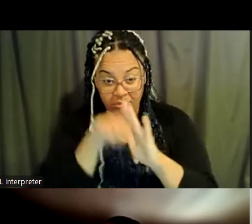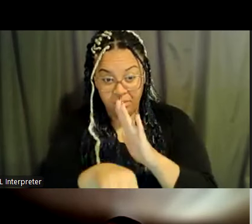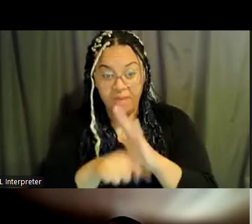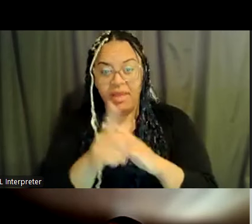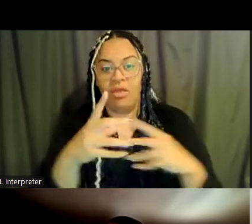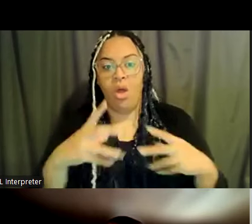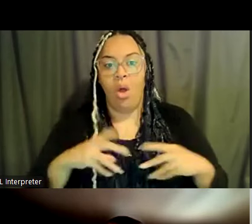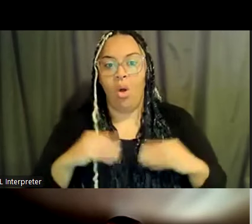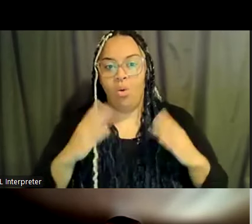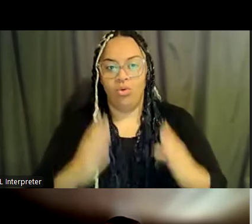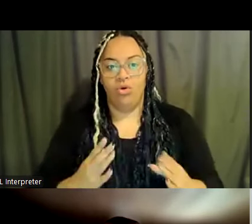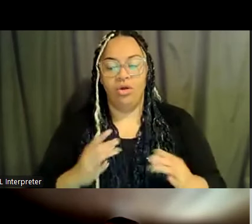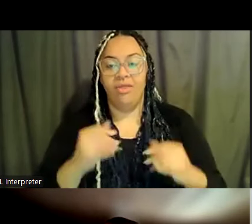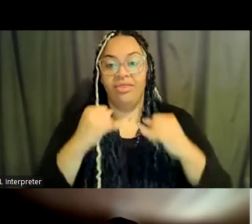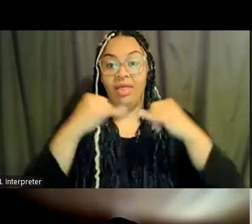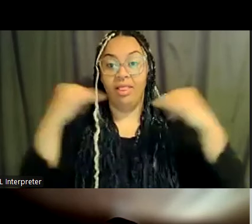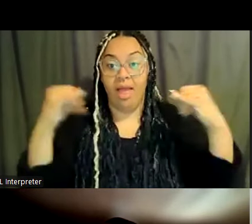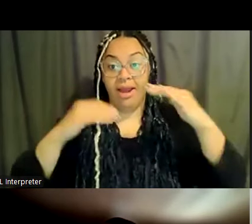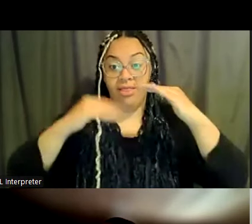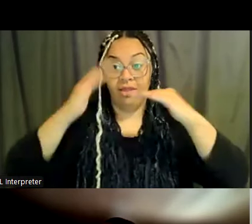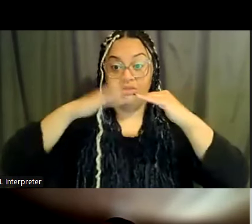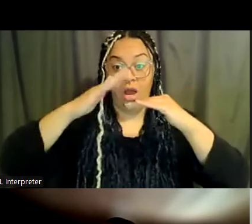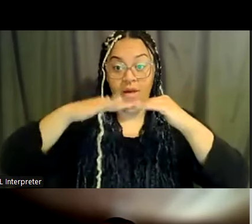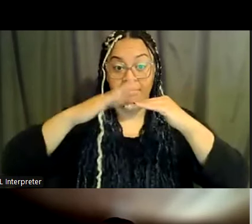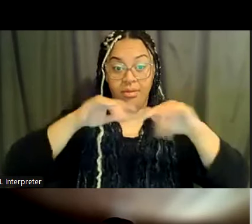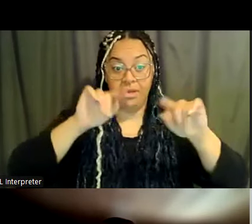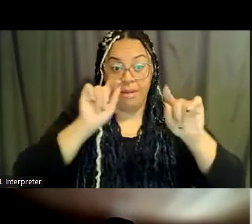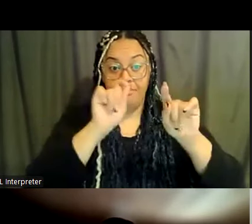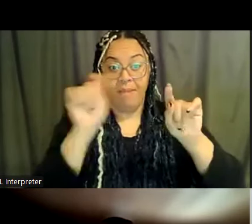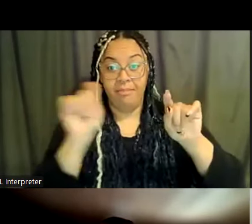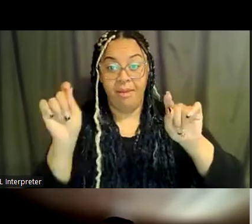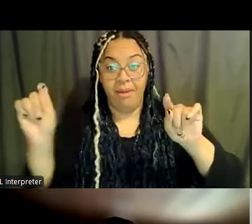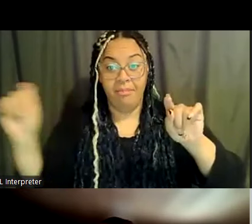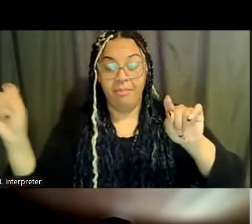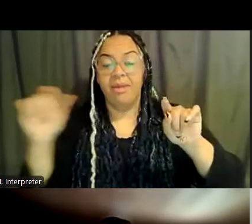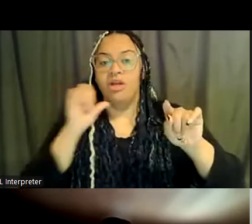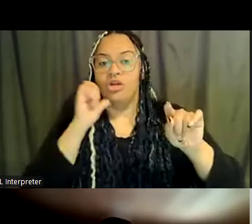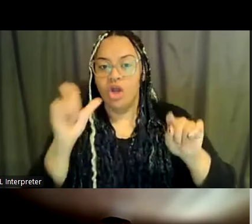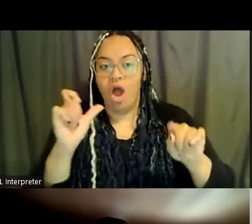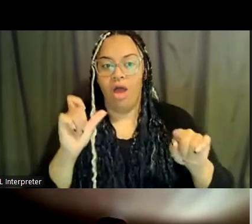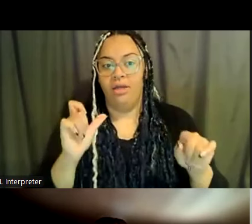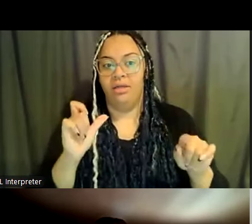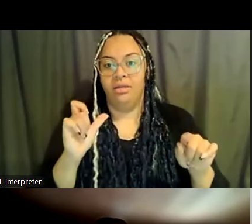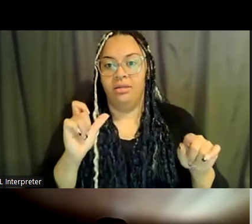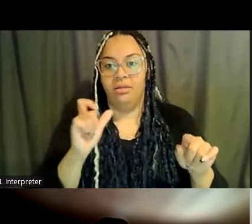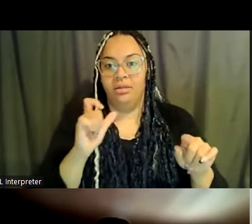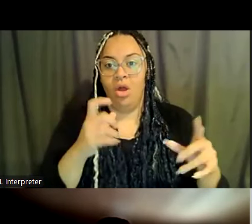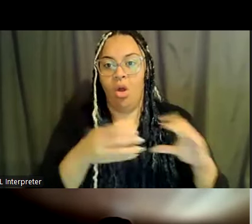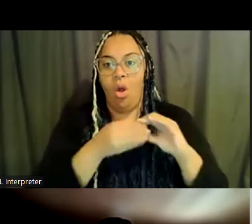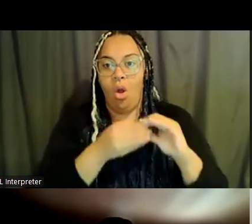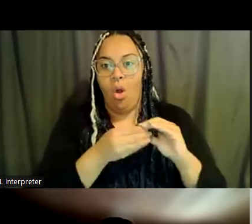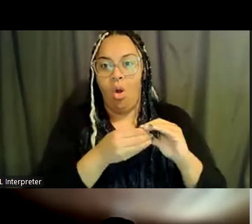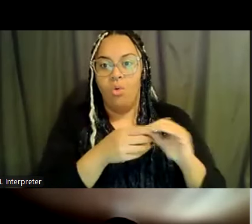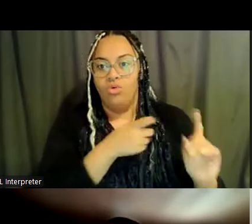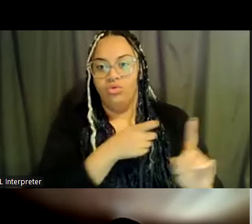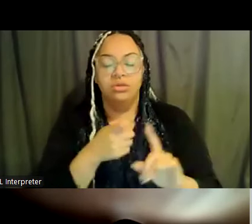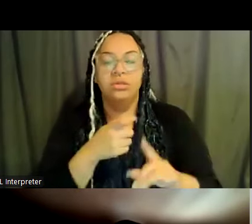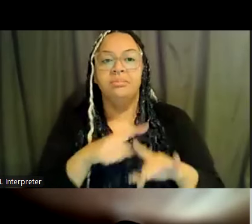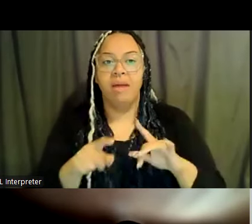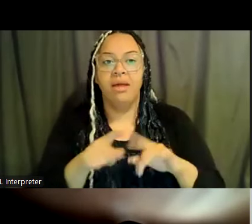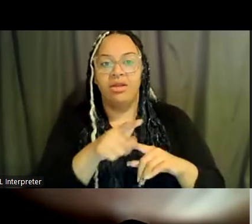owners. The line up there at the top, the dotted line, is non-firearm owners, but these are all firearm suicide deaths. So we're